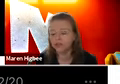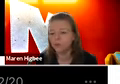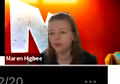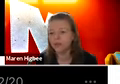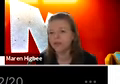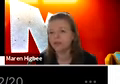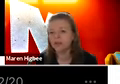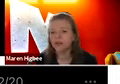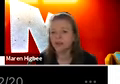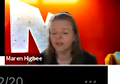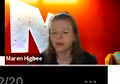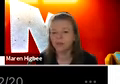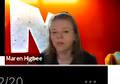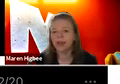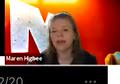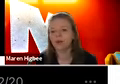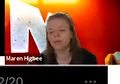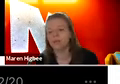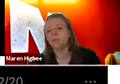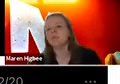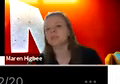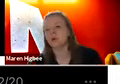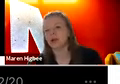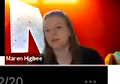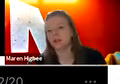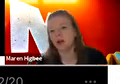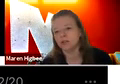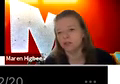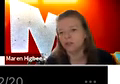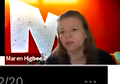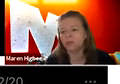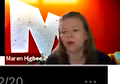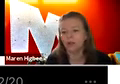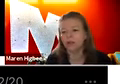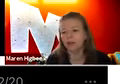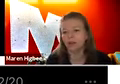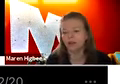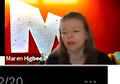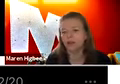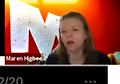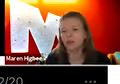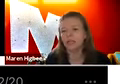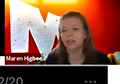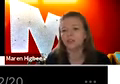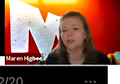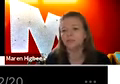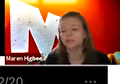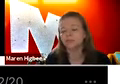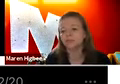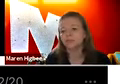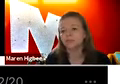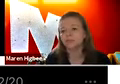are easier and what things that might not might be surprising caused you some heartache and, and, and complication?